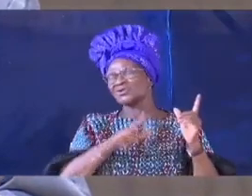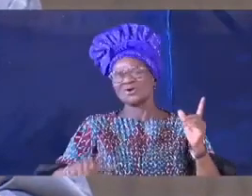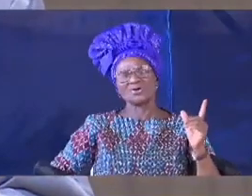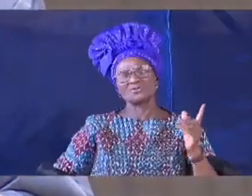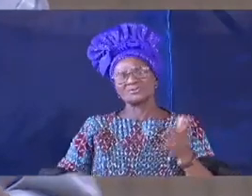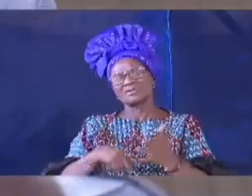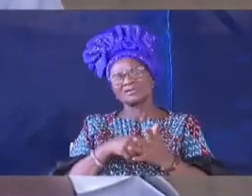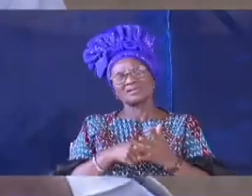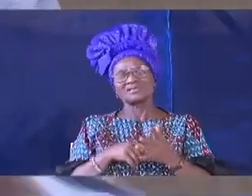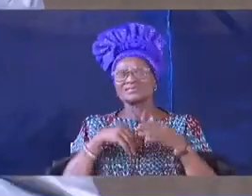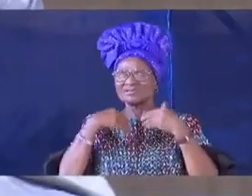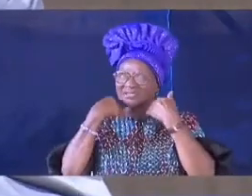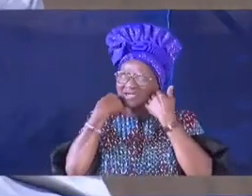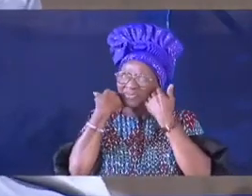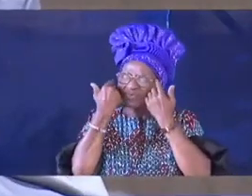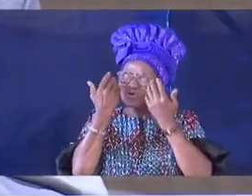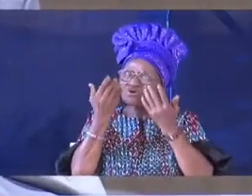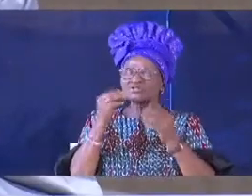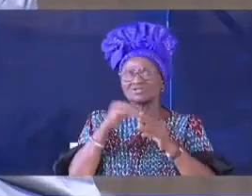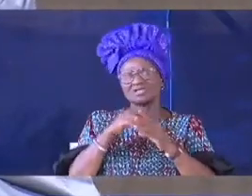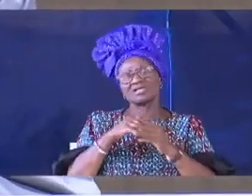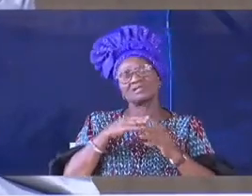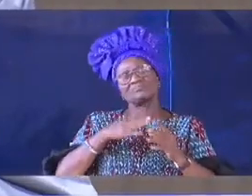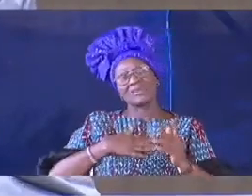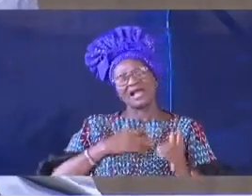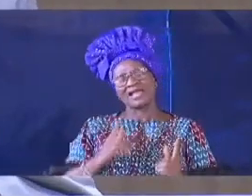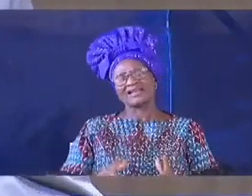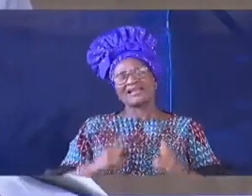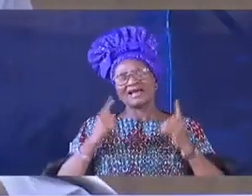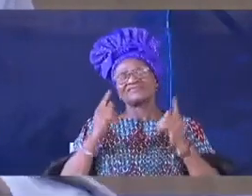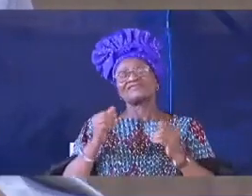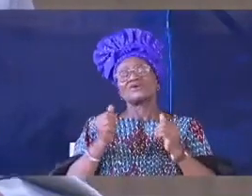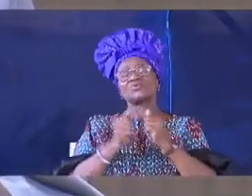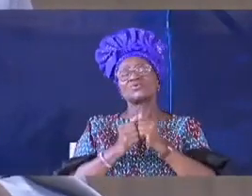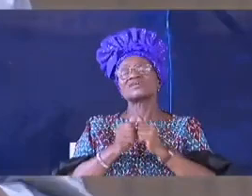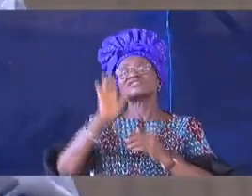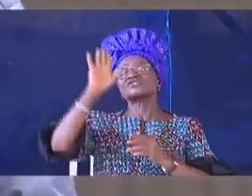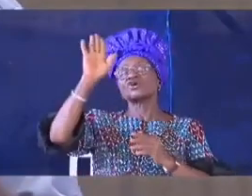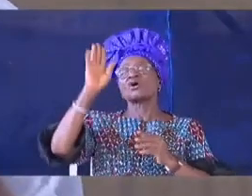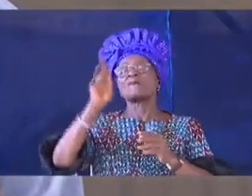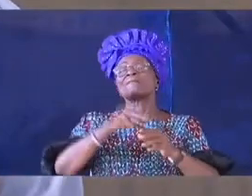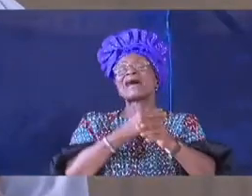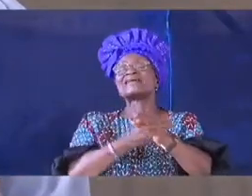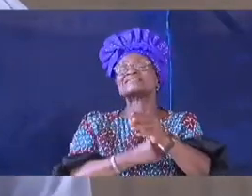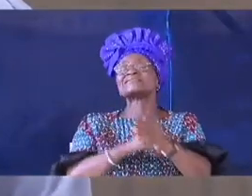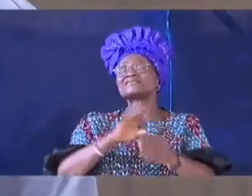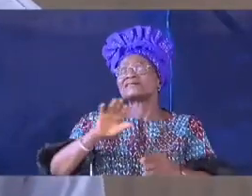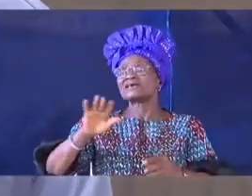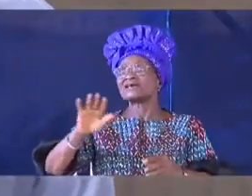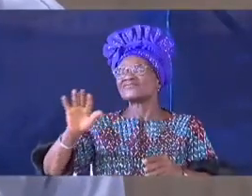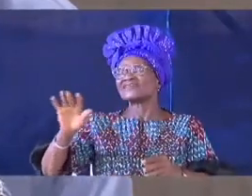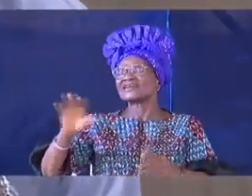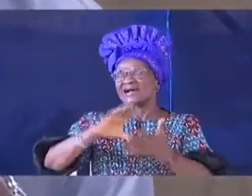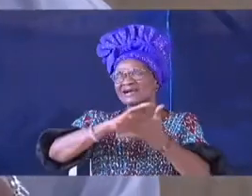life, with your mighty finger, remove it right now. Go ahead, talk to the